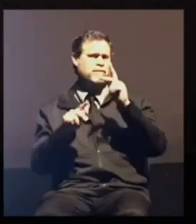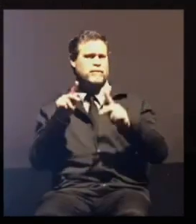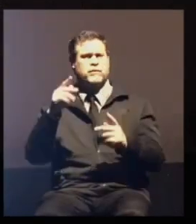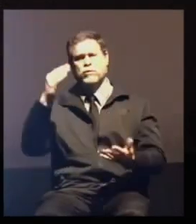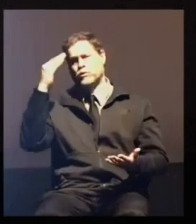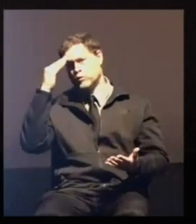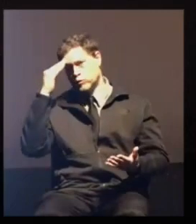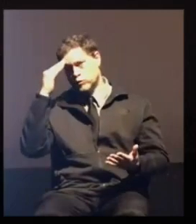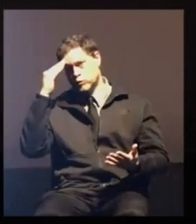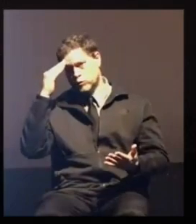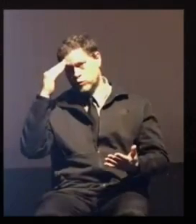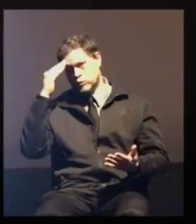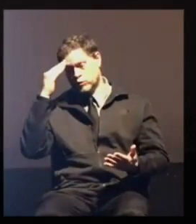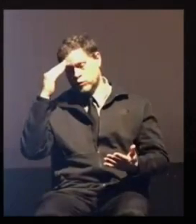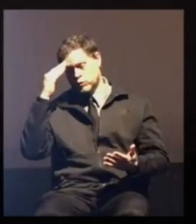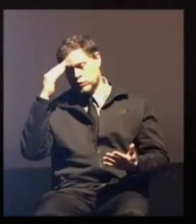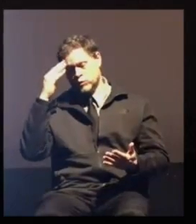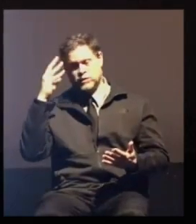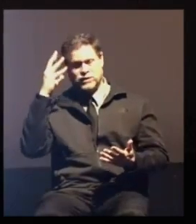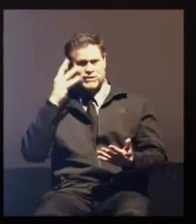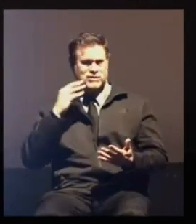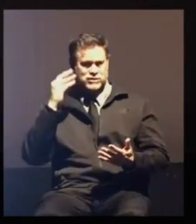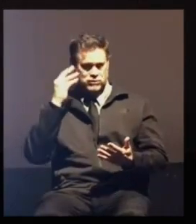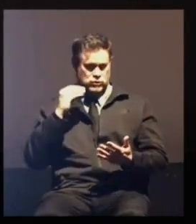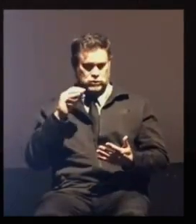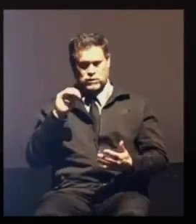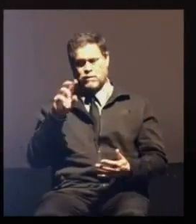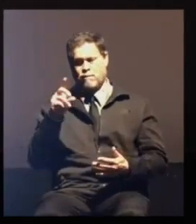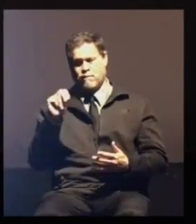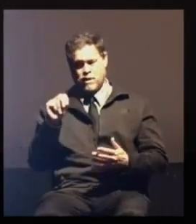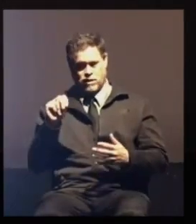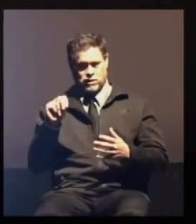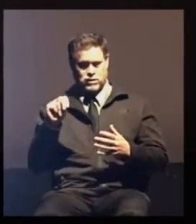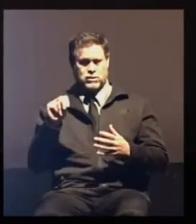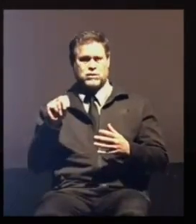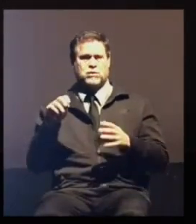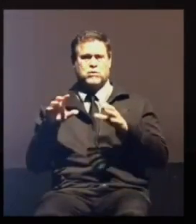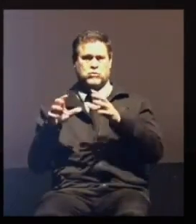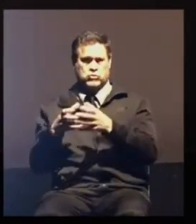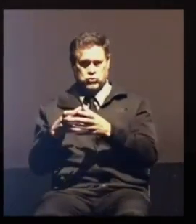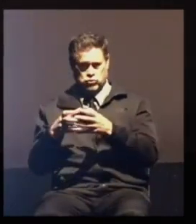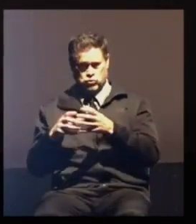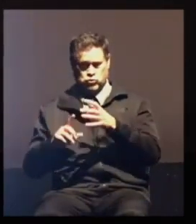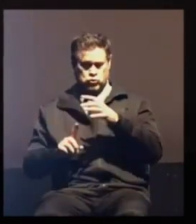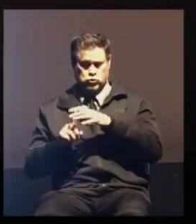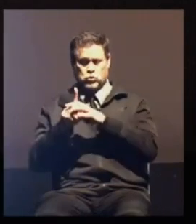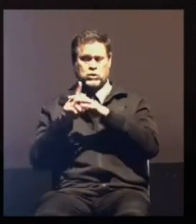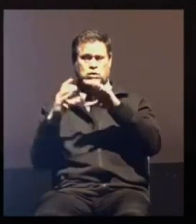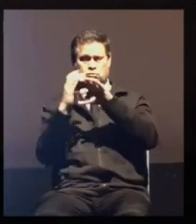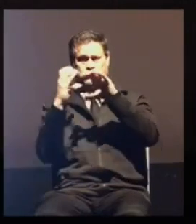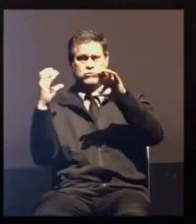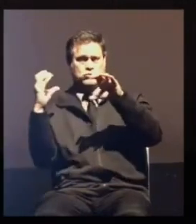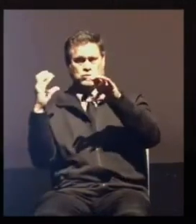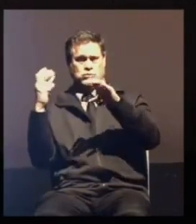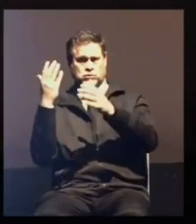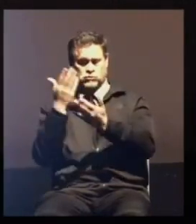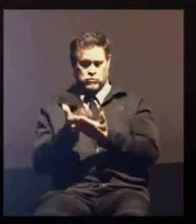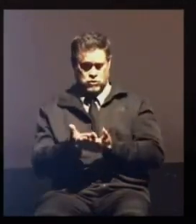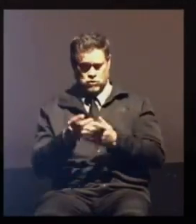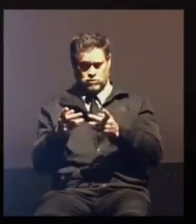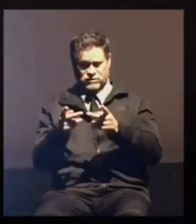knew the experience when the Madden Cruiser showed up to your